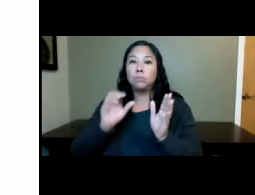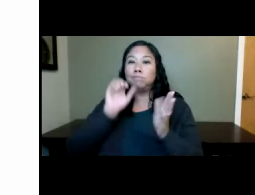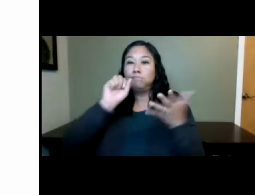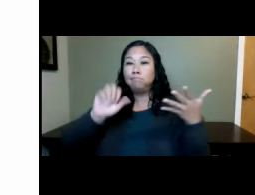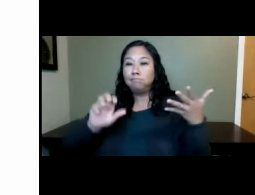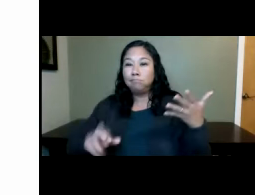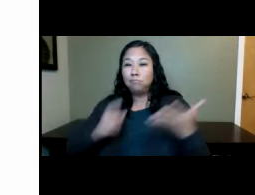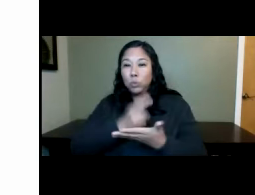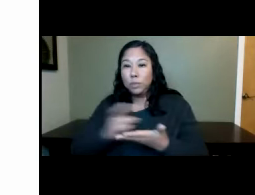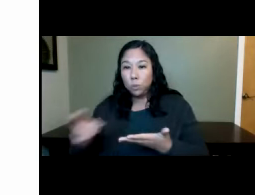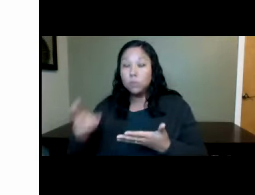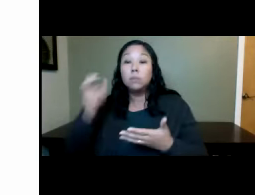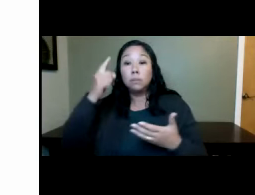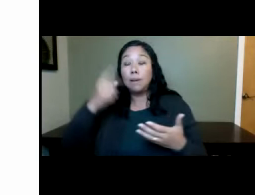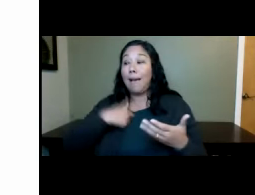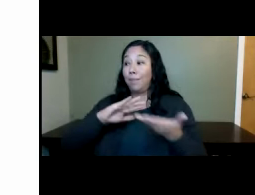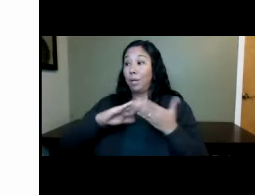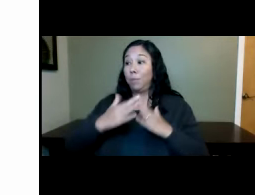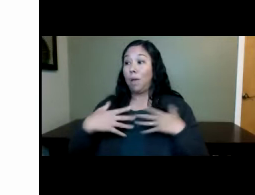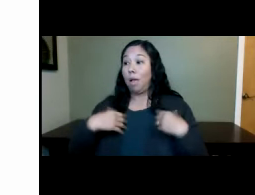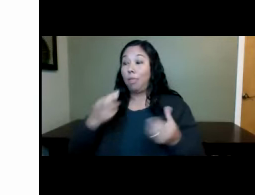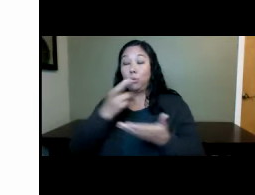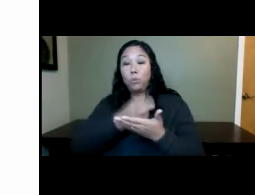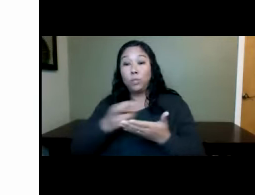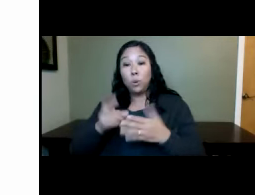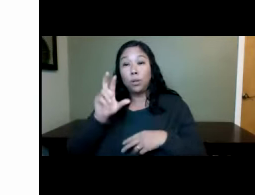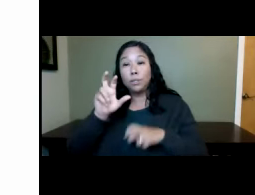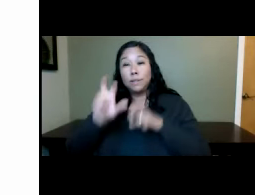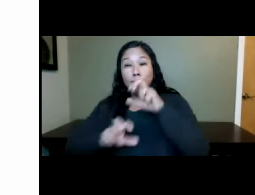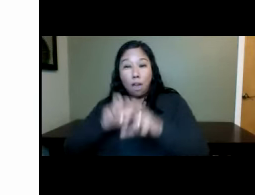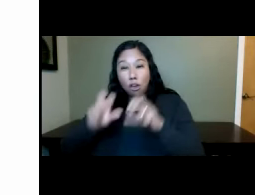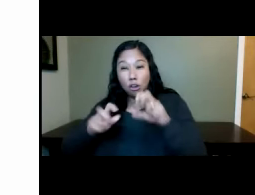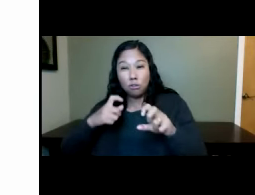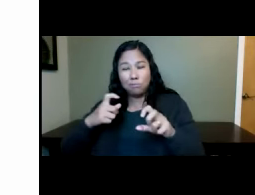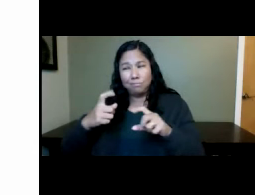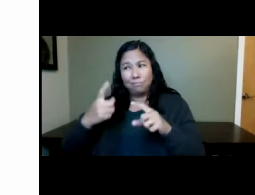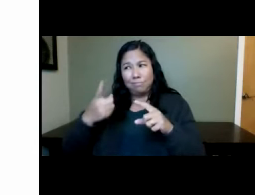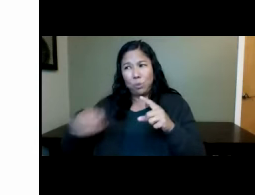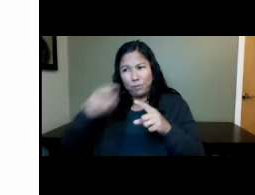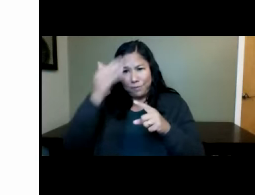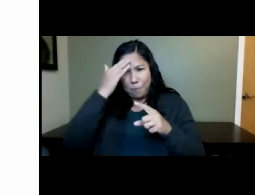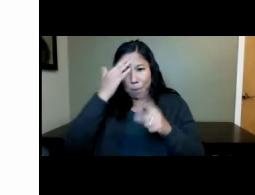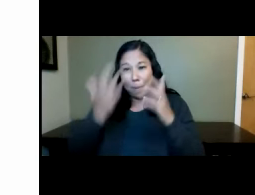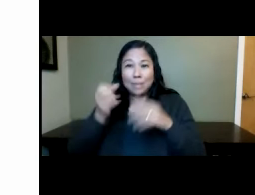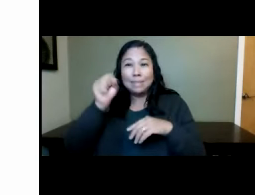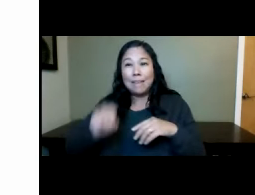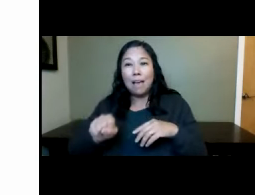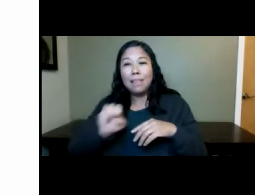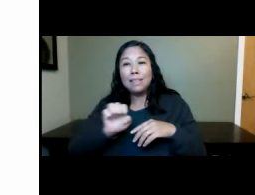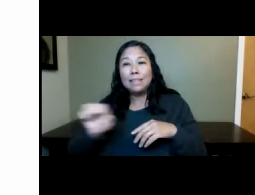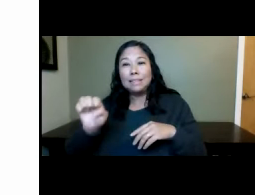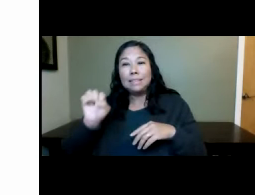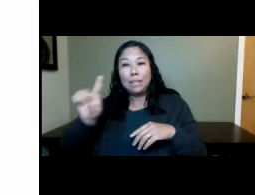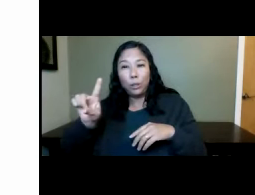There is a community health and resource fair that some of you may be familiar with. It's been in Southeast San Diego for the last few years,